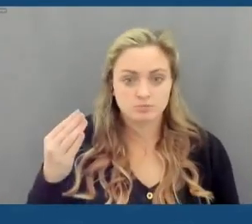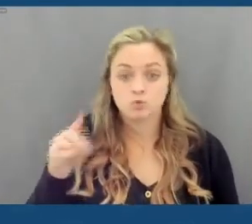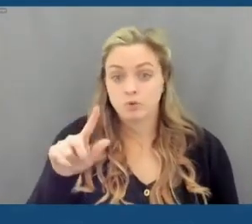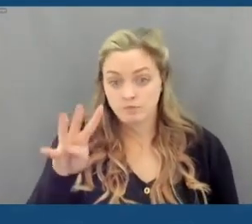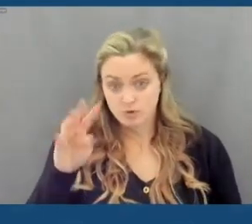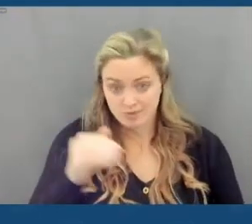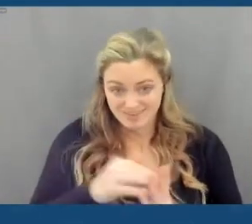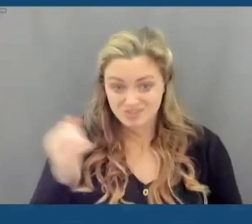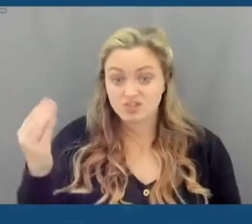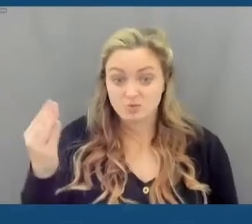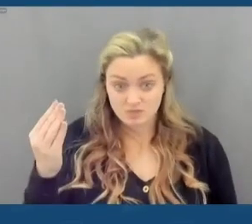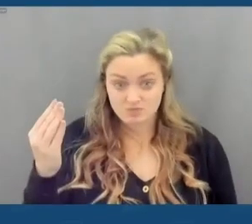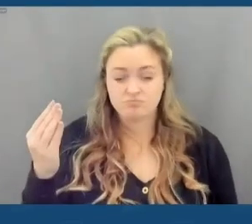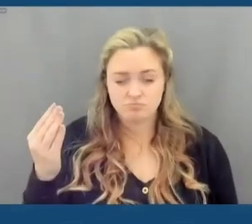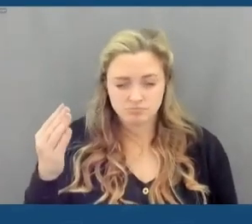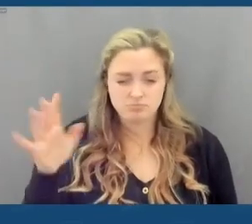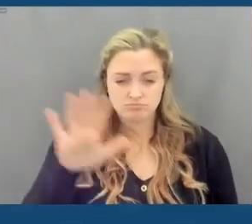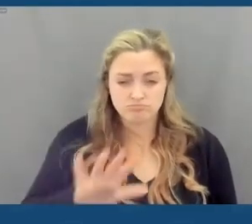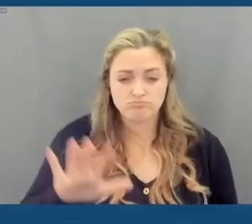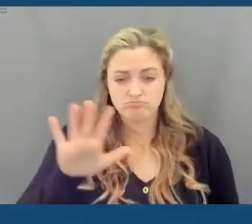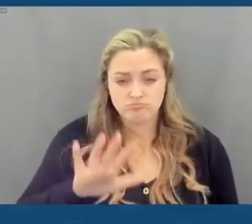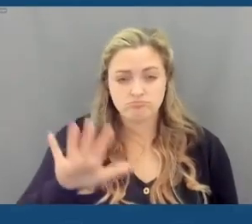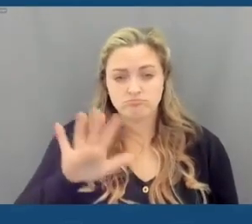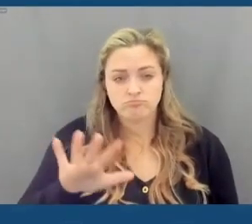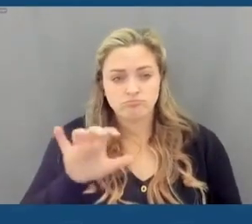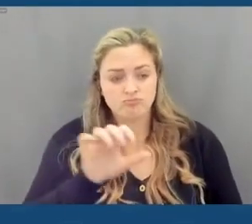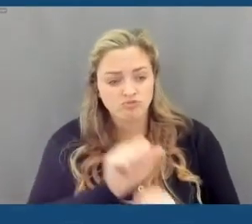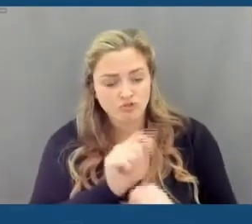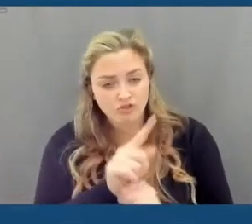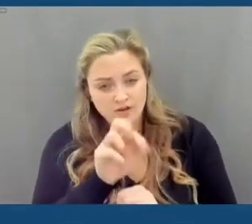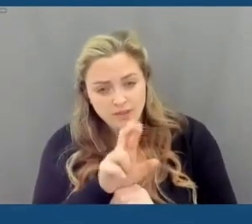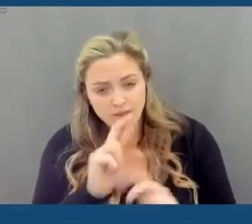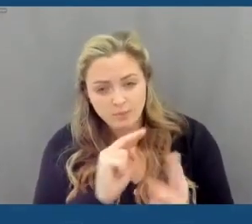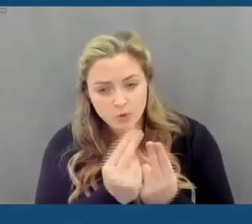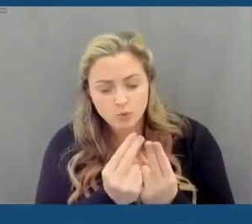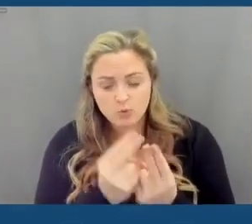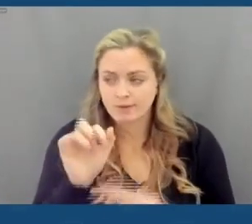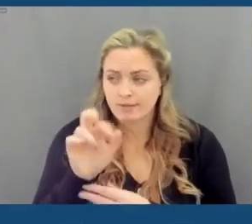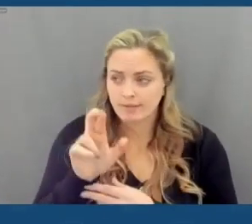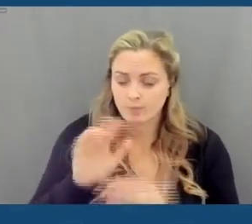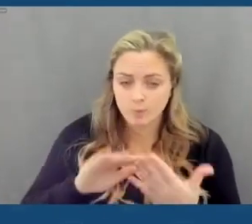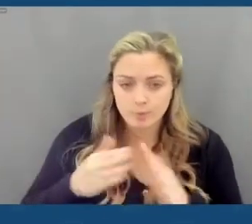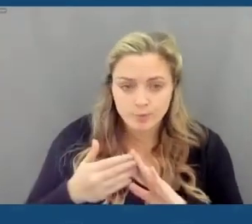jobs. And the labor unions, the labor community,